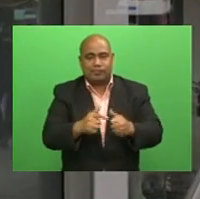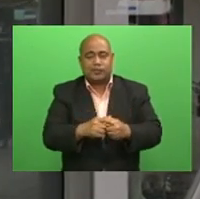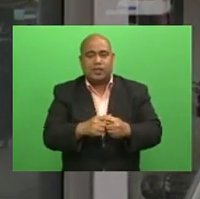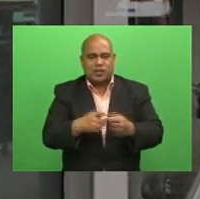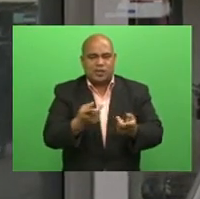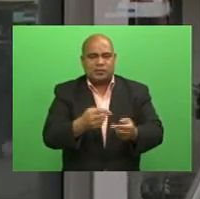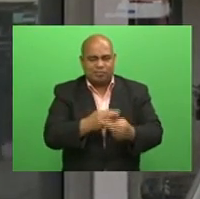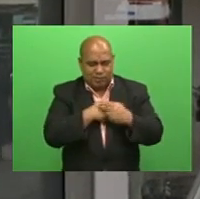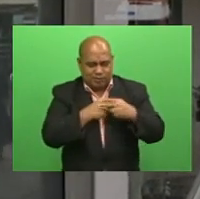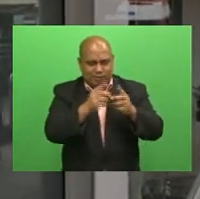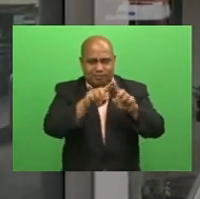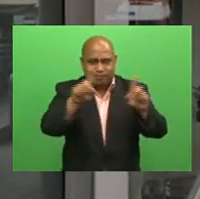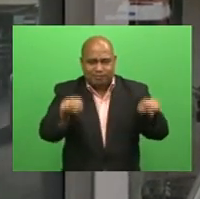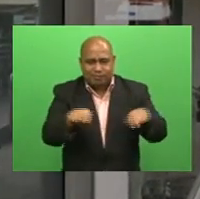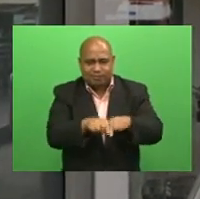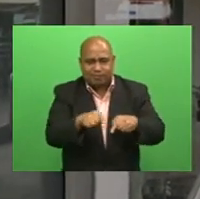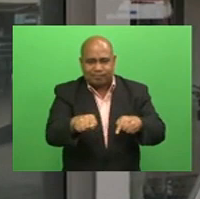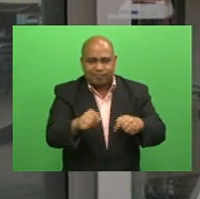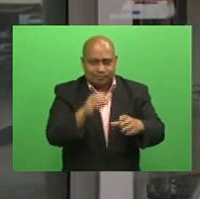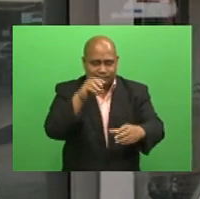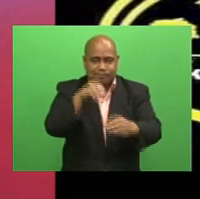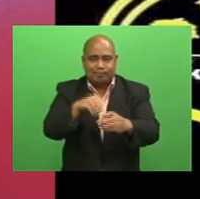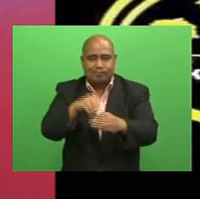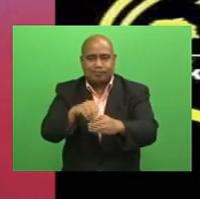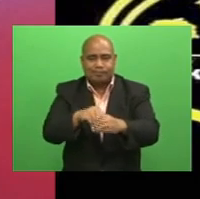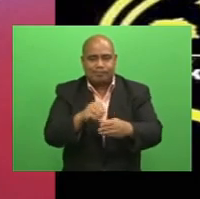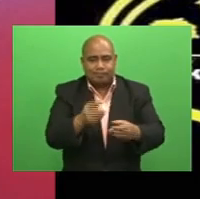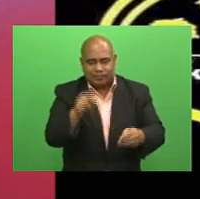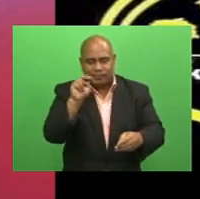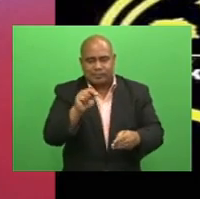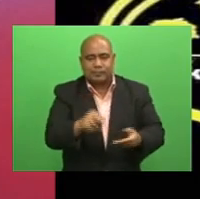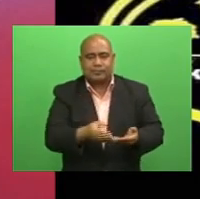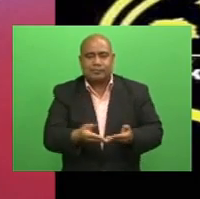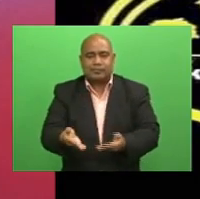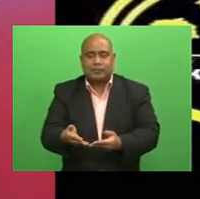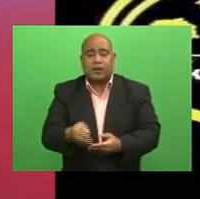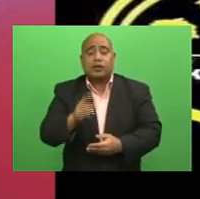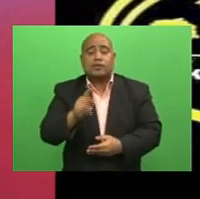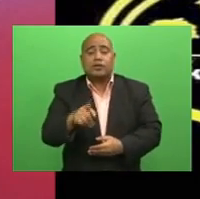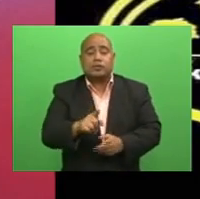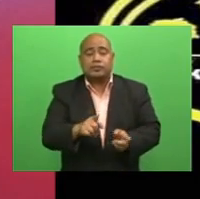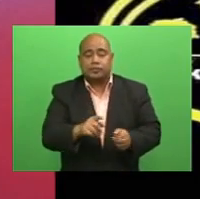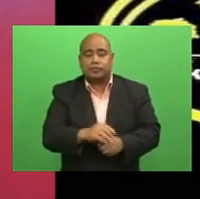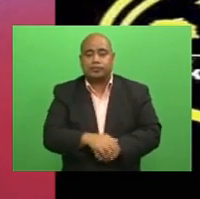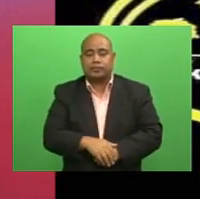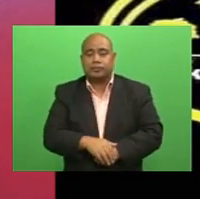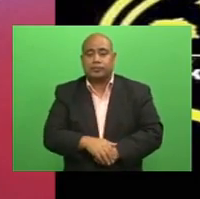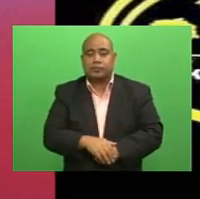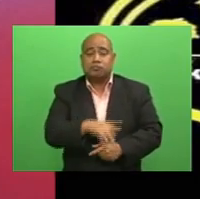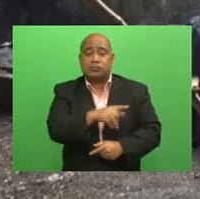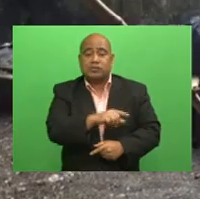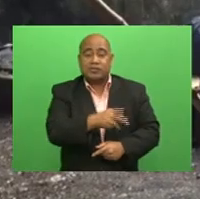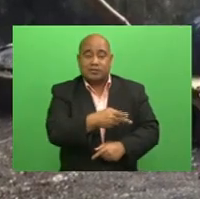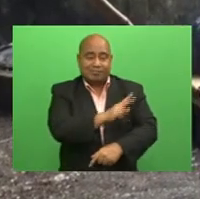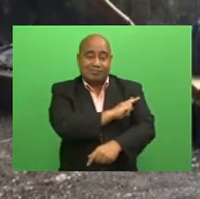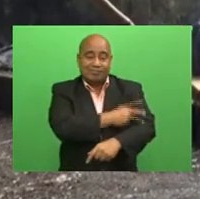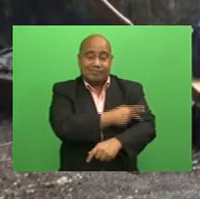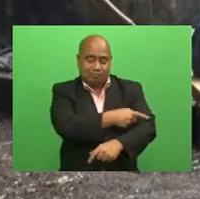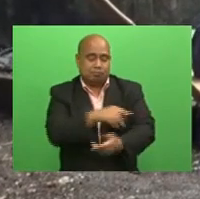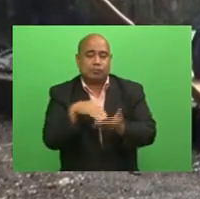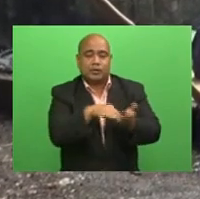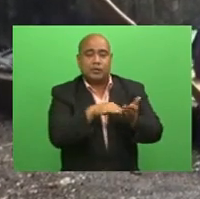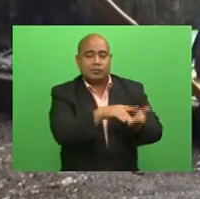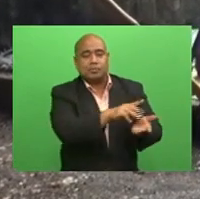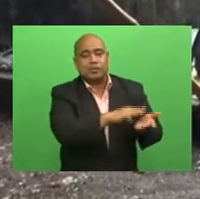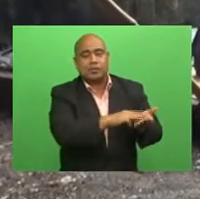include all the necessary items that is needed to help a pregnant mother. Only pregnant